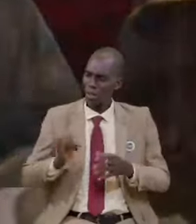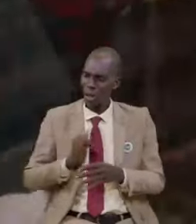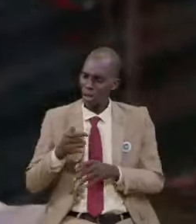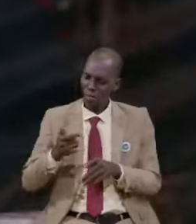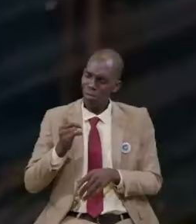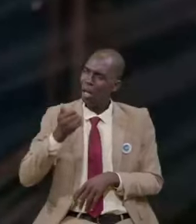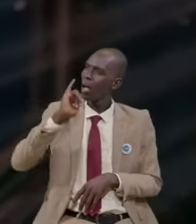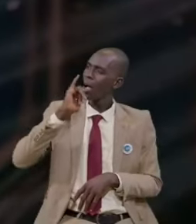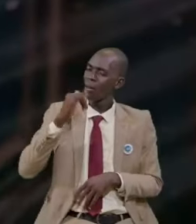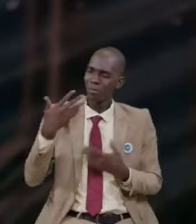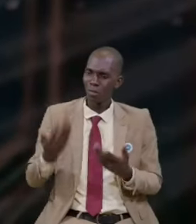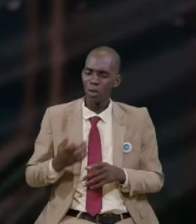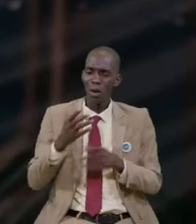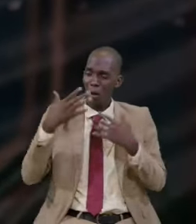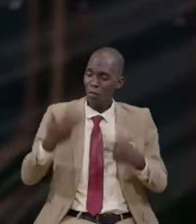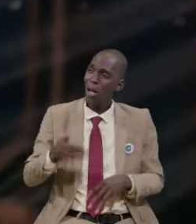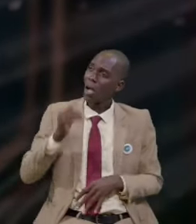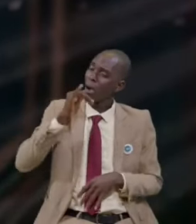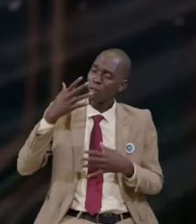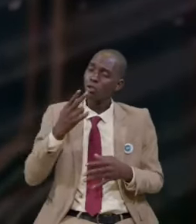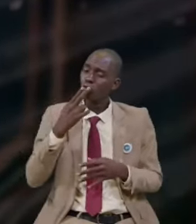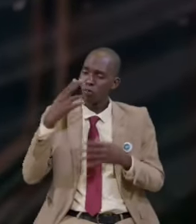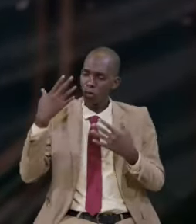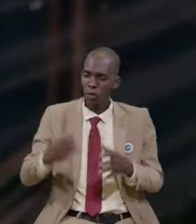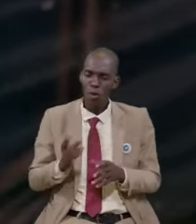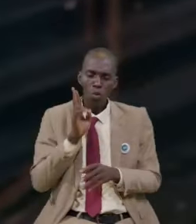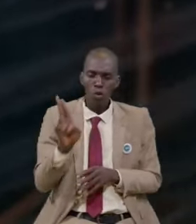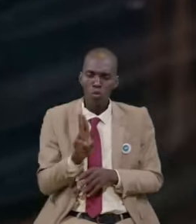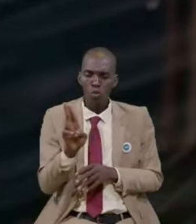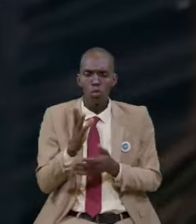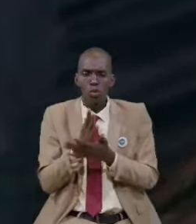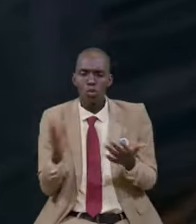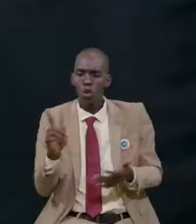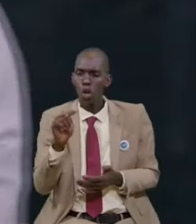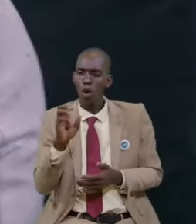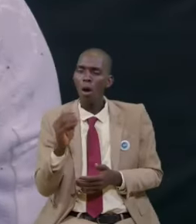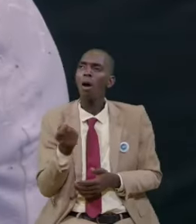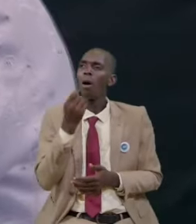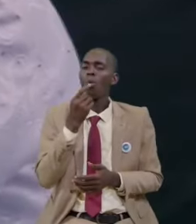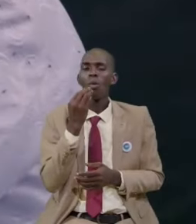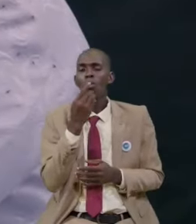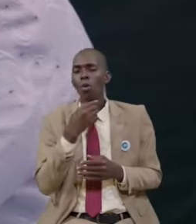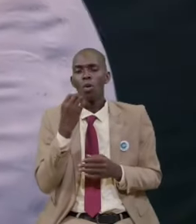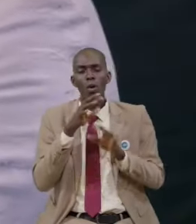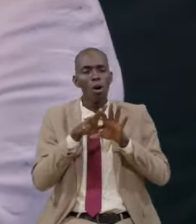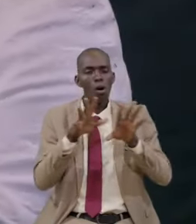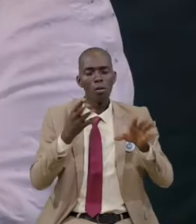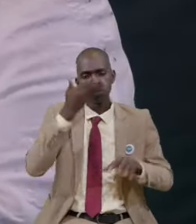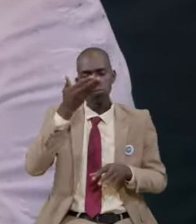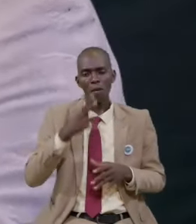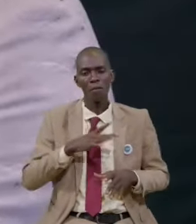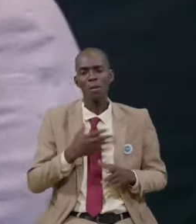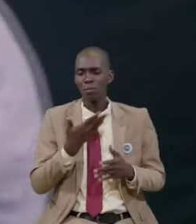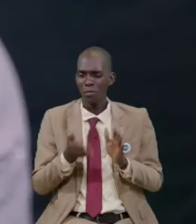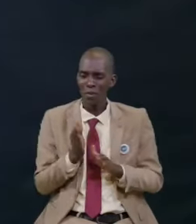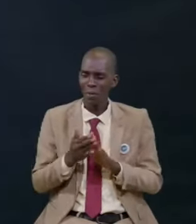everything so they will not know. That's a secret sinner, but a person who had been saved by the Lord, delivered